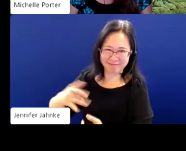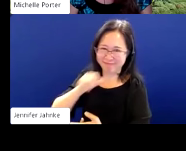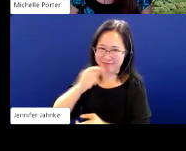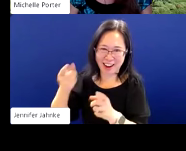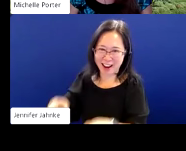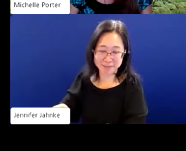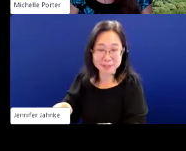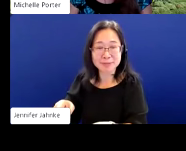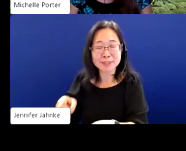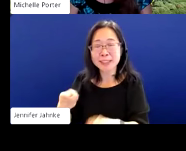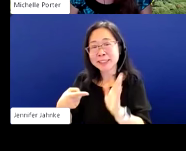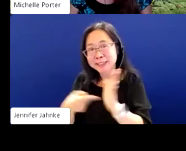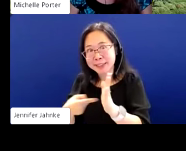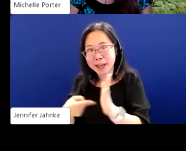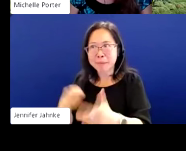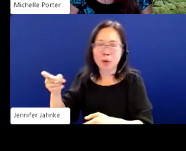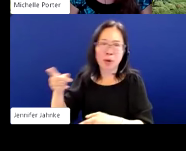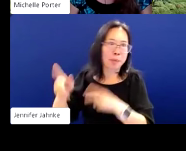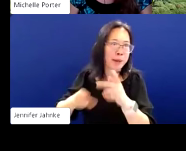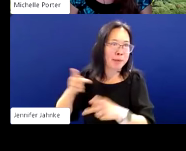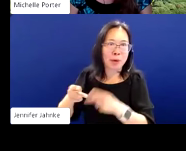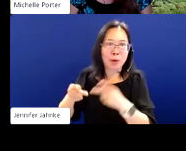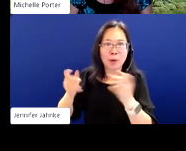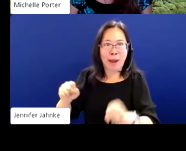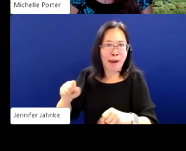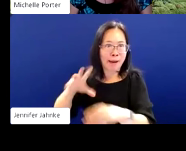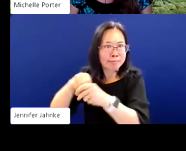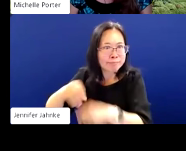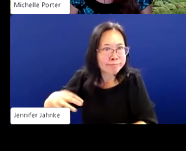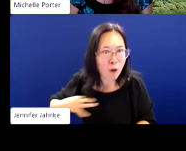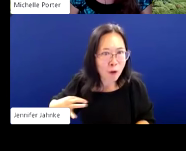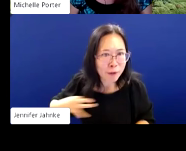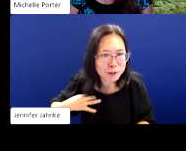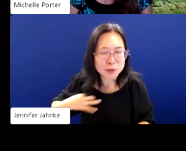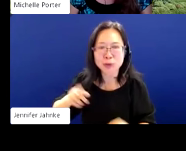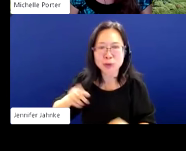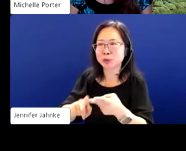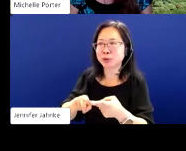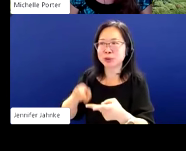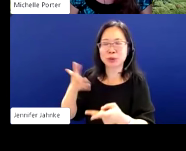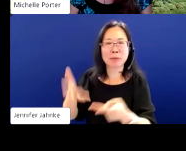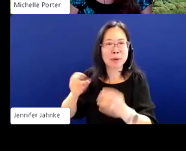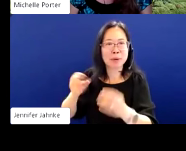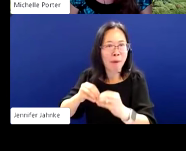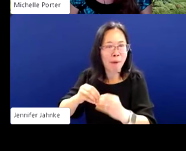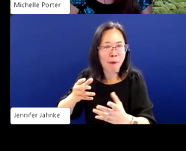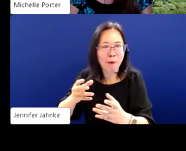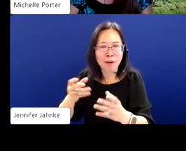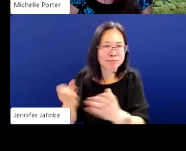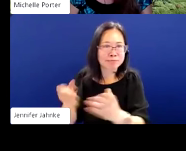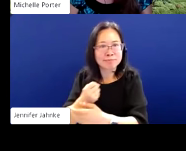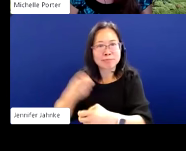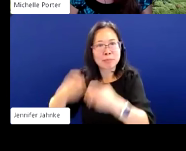aging, things like people are more likely to volunteer, they might be better at solving problems